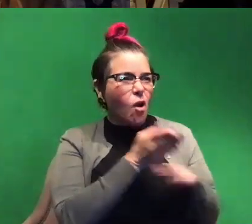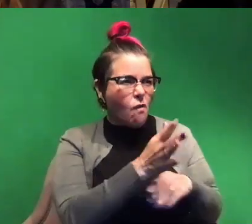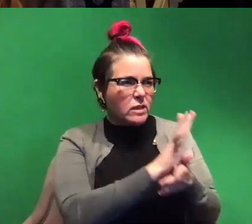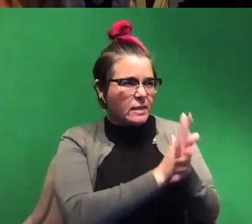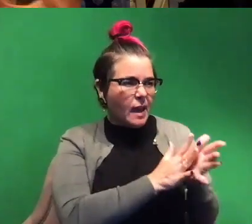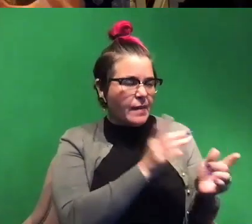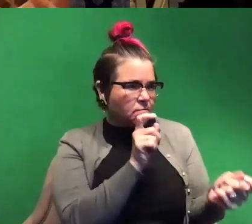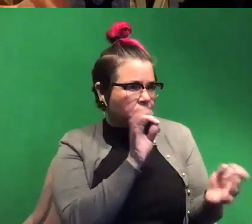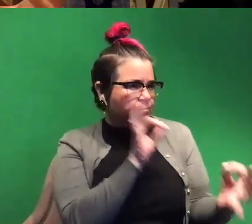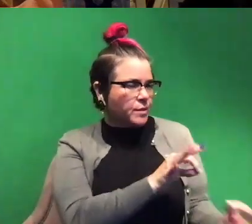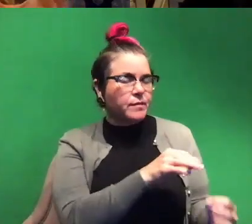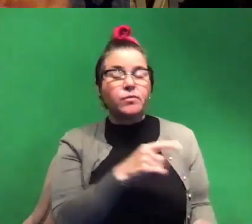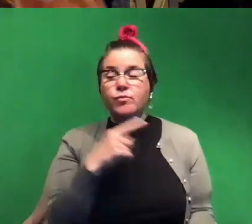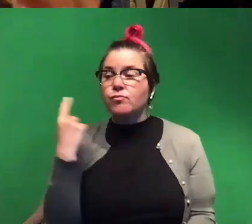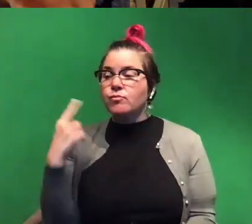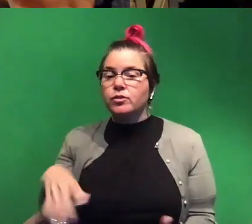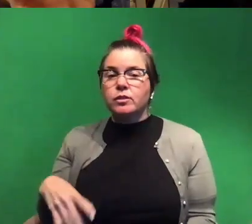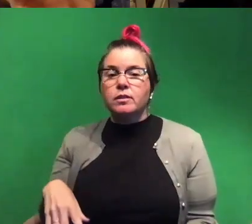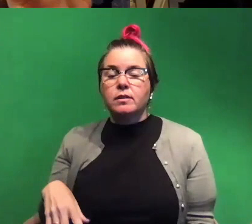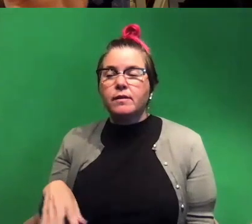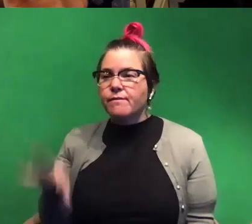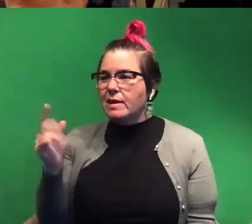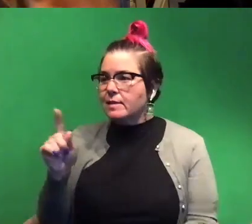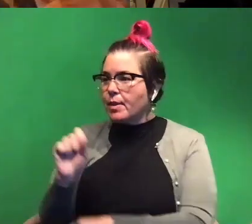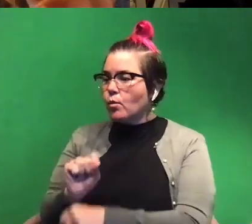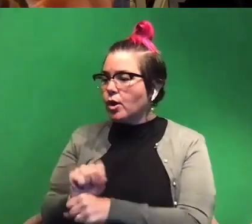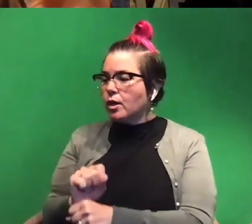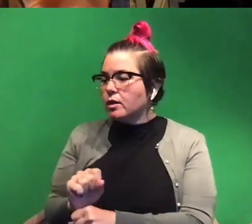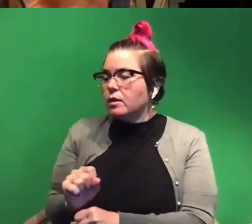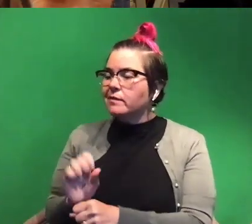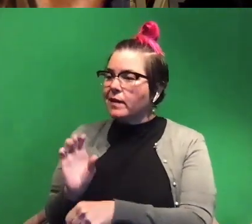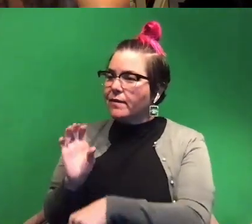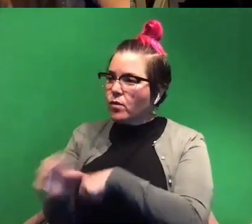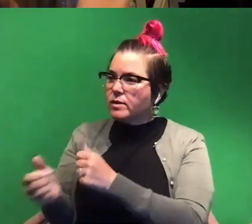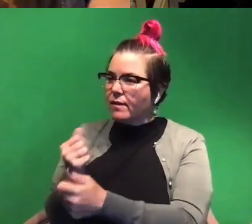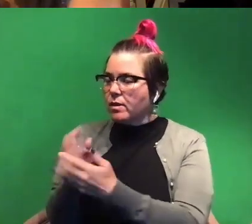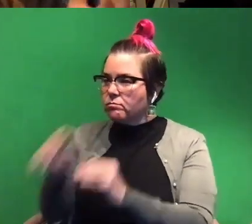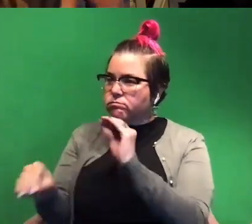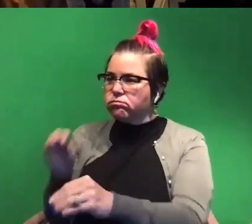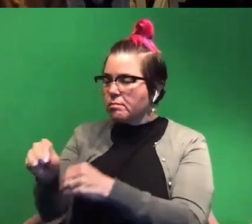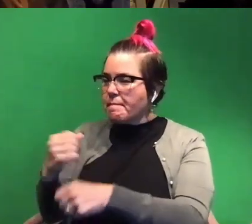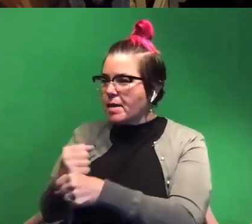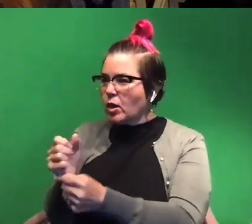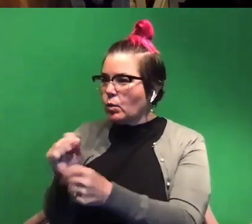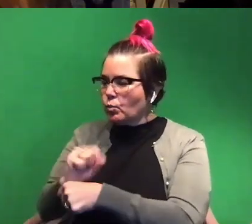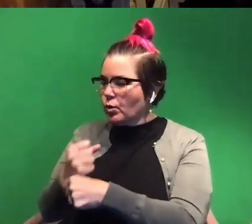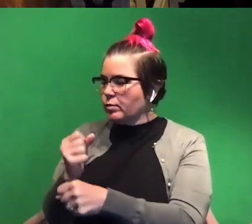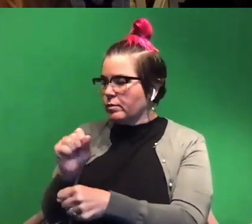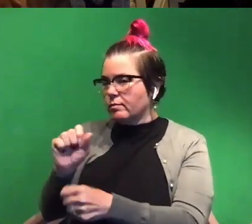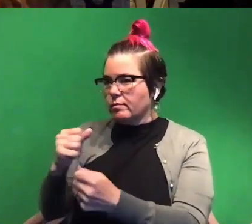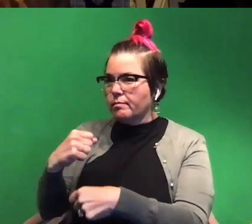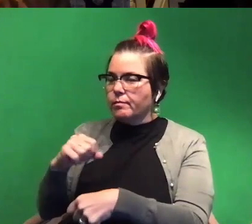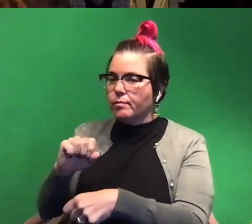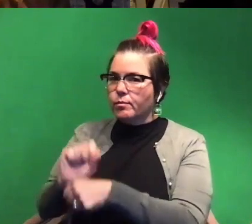perfectly, whereas Russia will find something that works and then just force everything to make it work with that one item. And so my